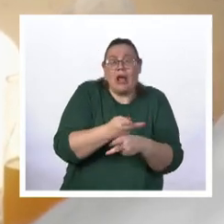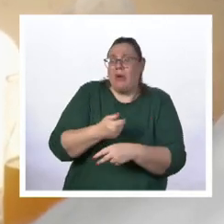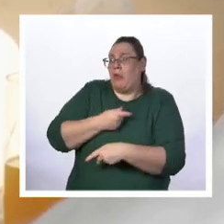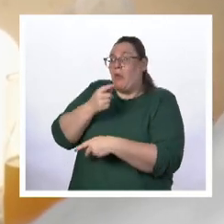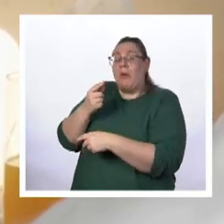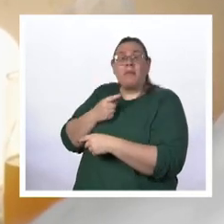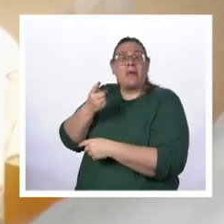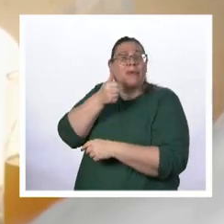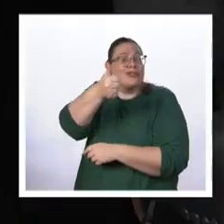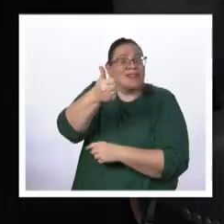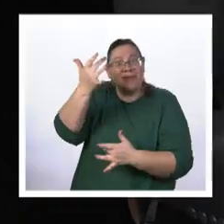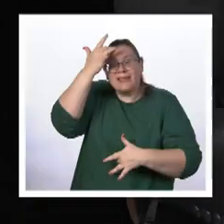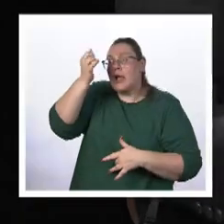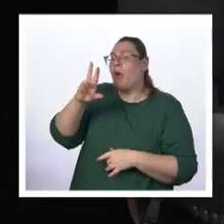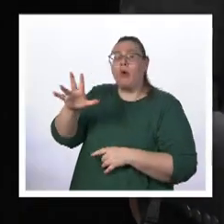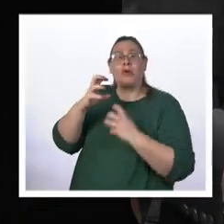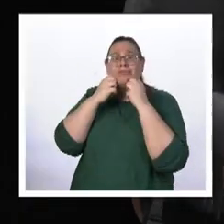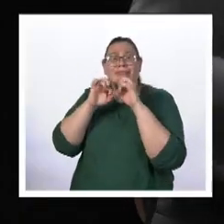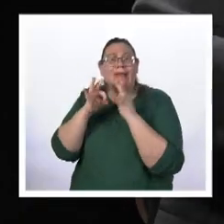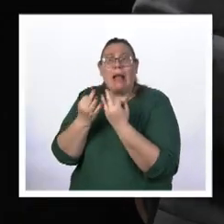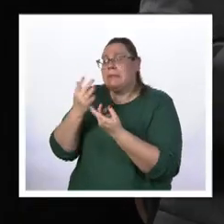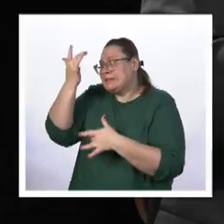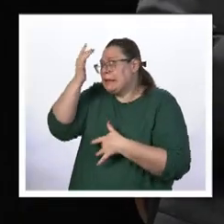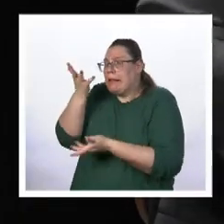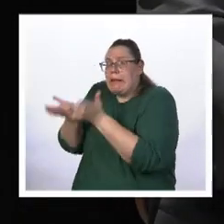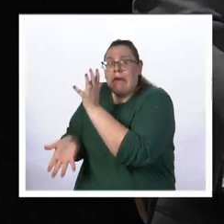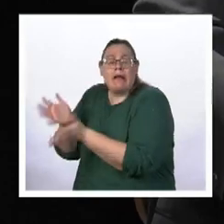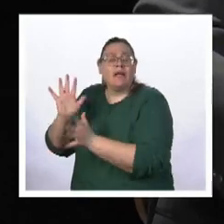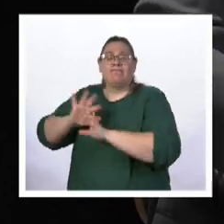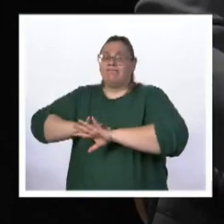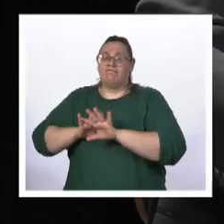that's sick, or maybe even a government issue, there's